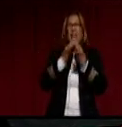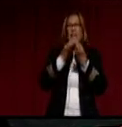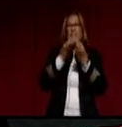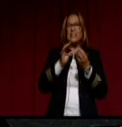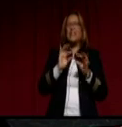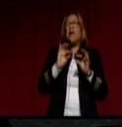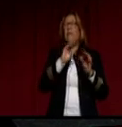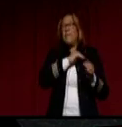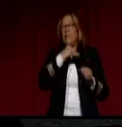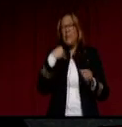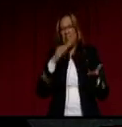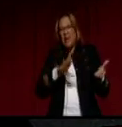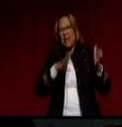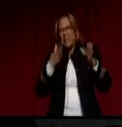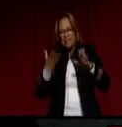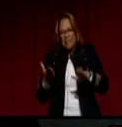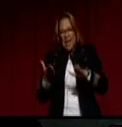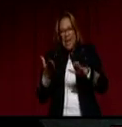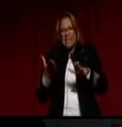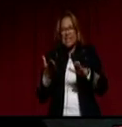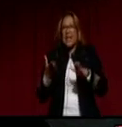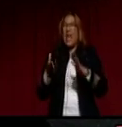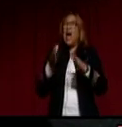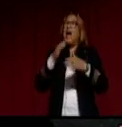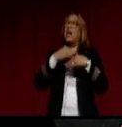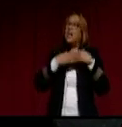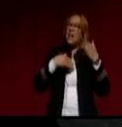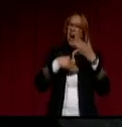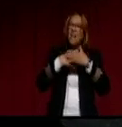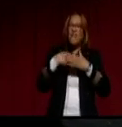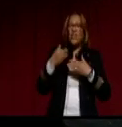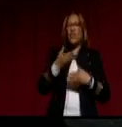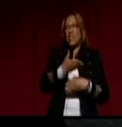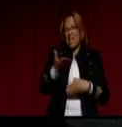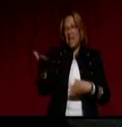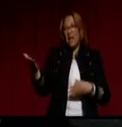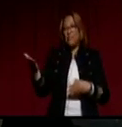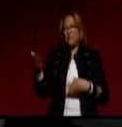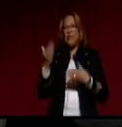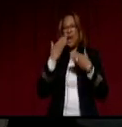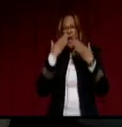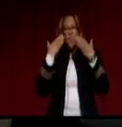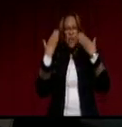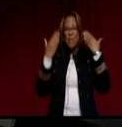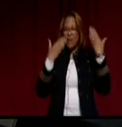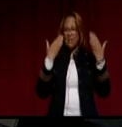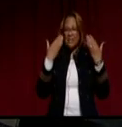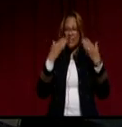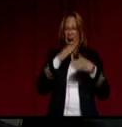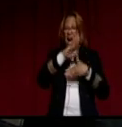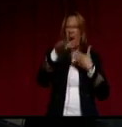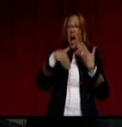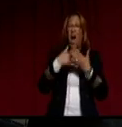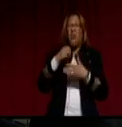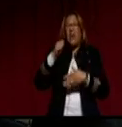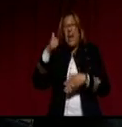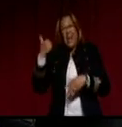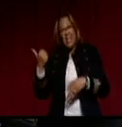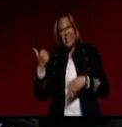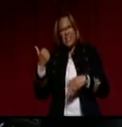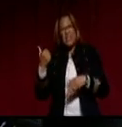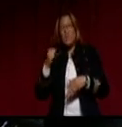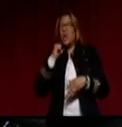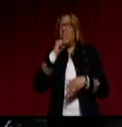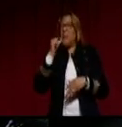a loved one. I pray that you would comfort them and wipe the tears from their eyes. And then all of us who have not been affected by the